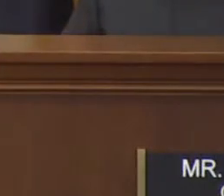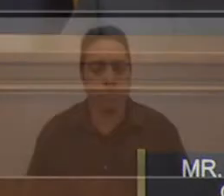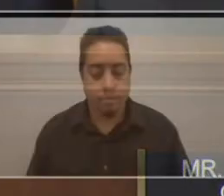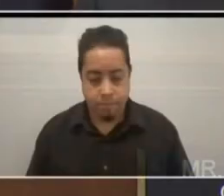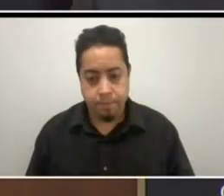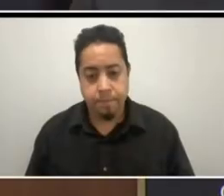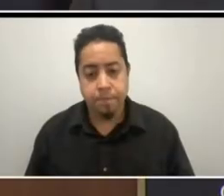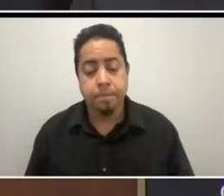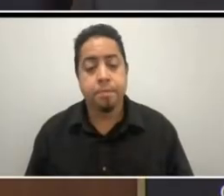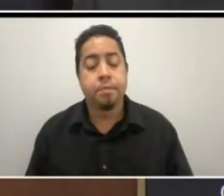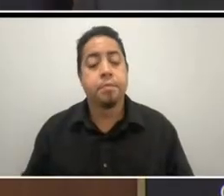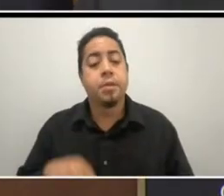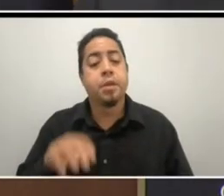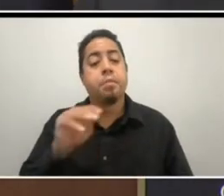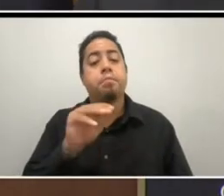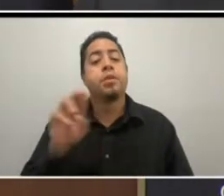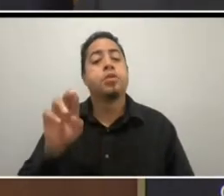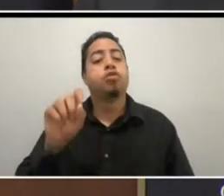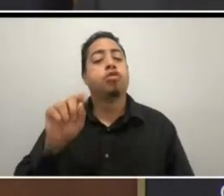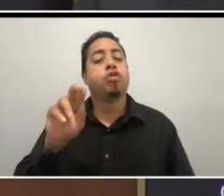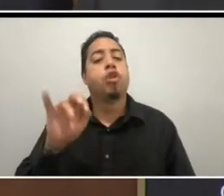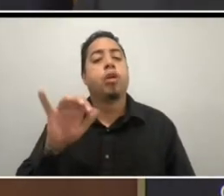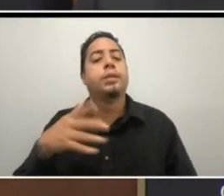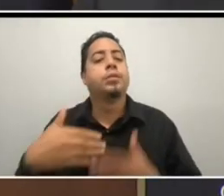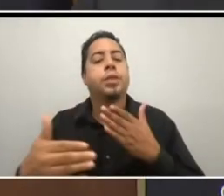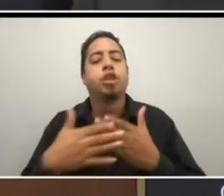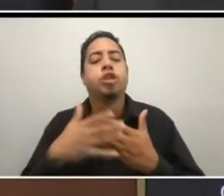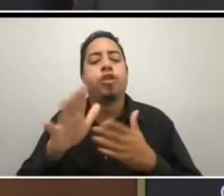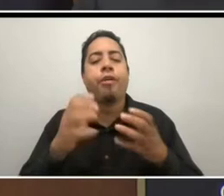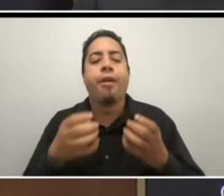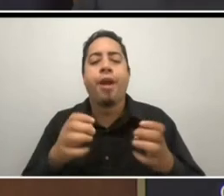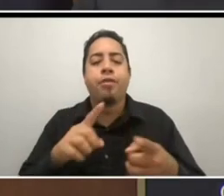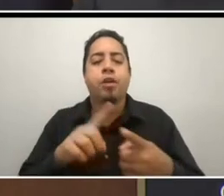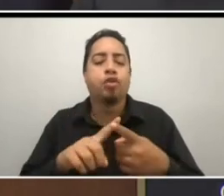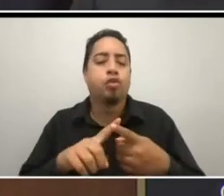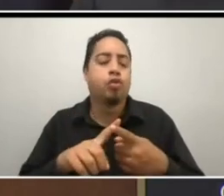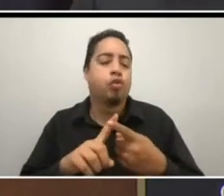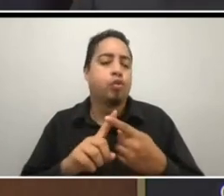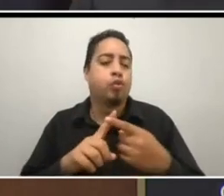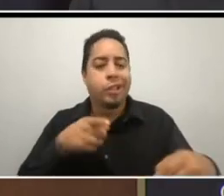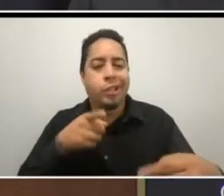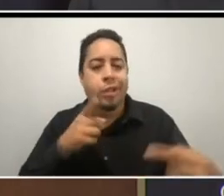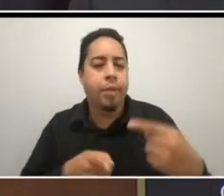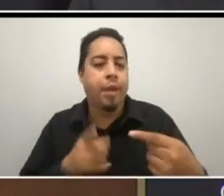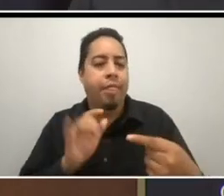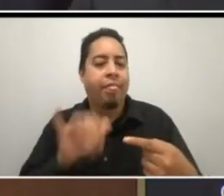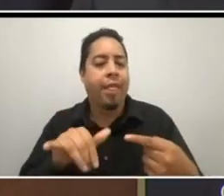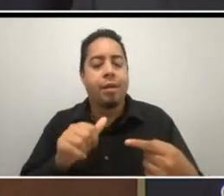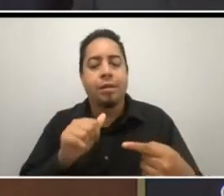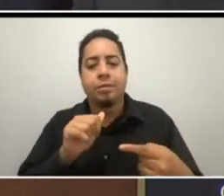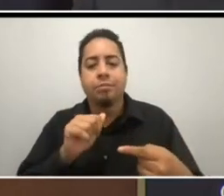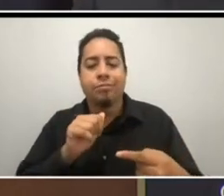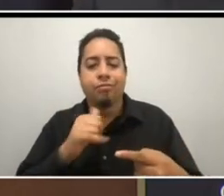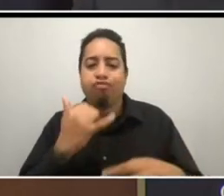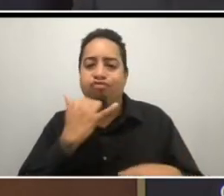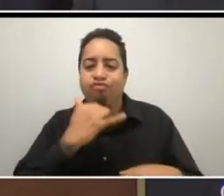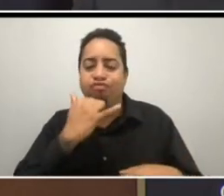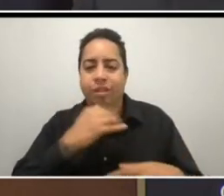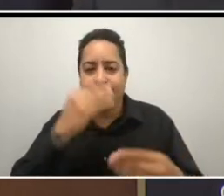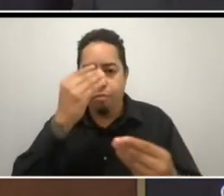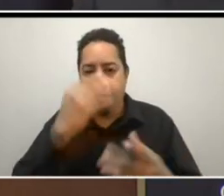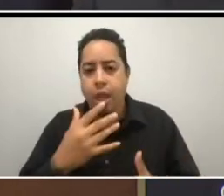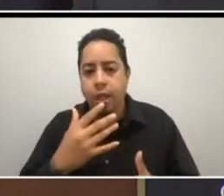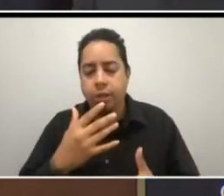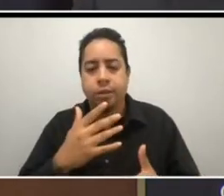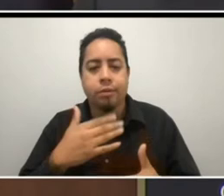Mr. Sterling, despite the efforts by your office to combat this misinformation by speaking out publicly and through local media, you